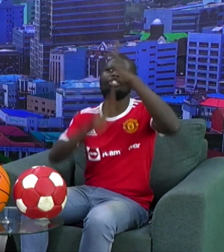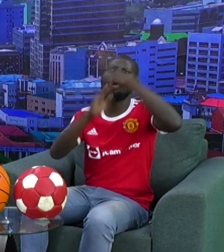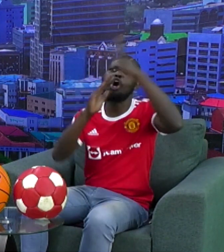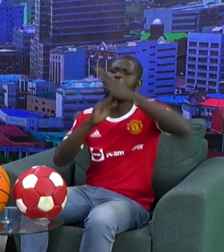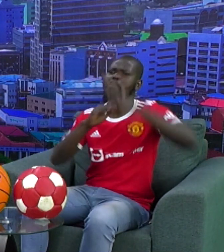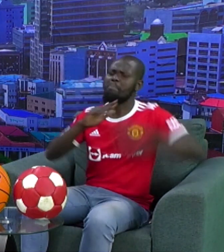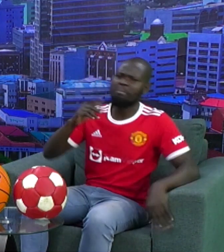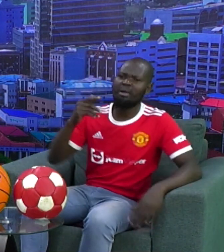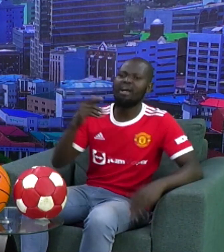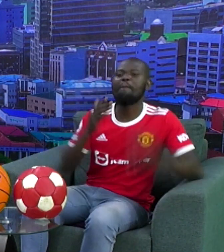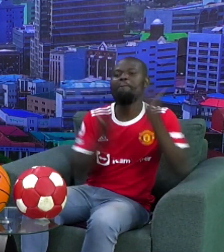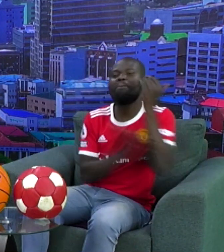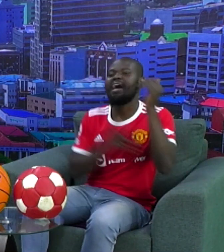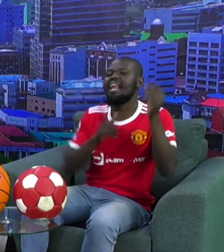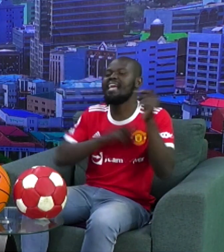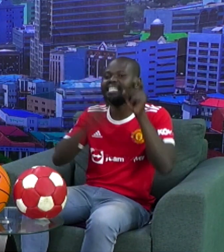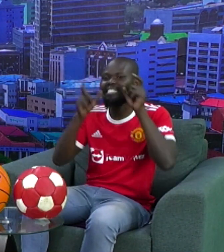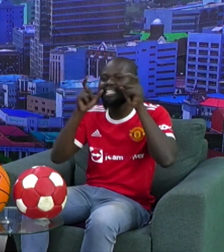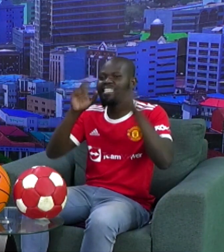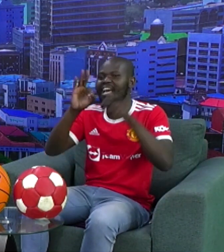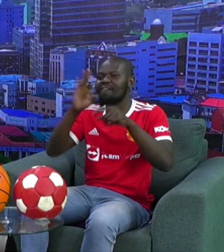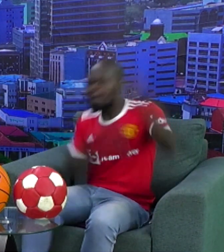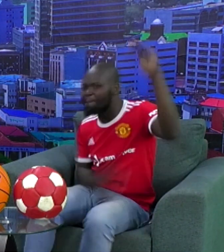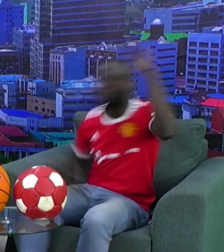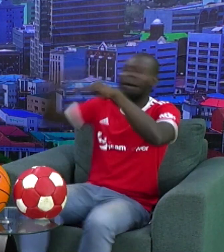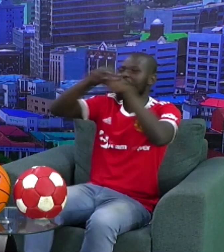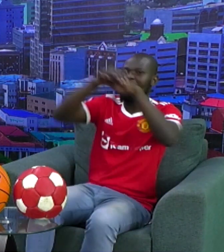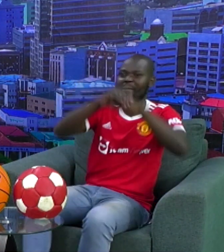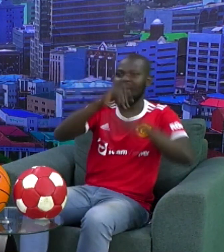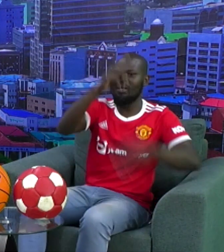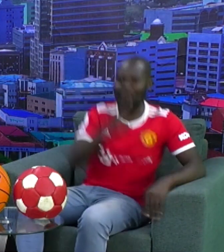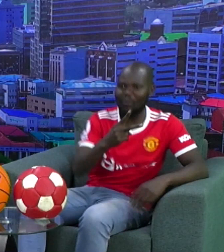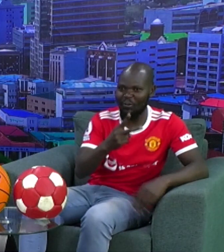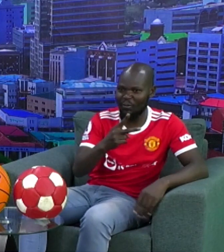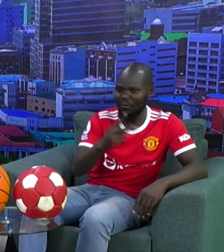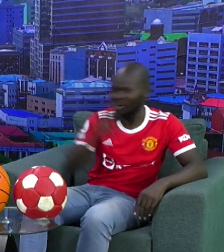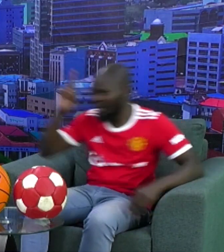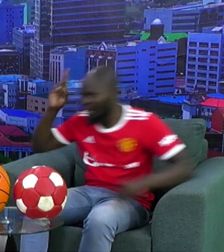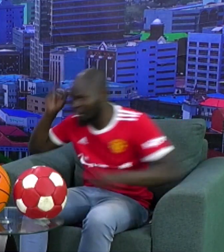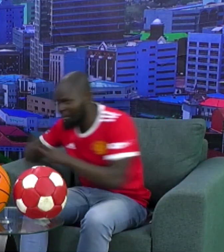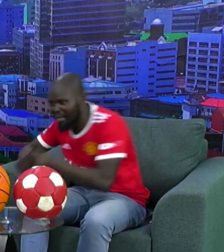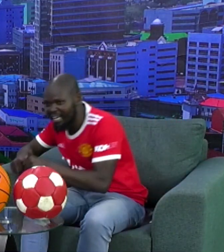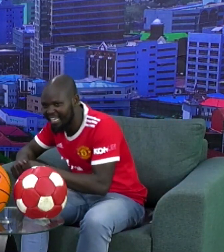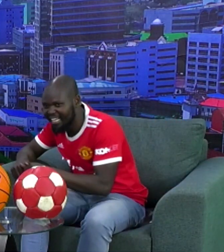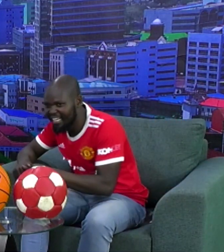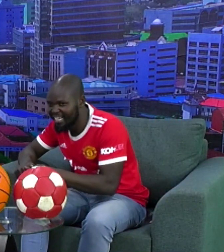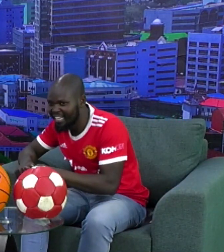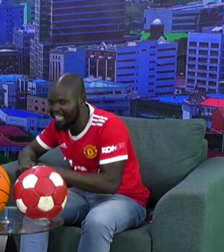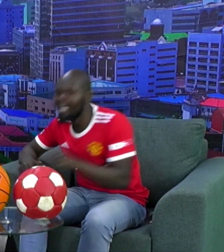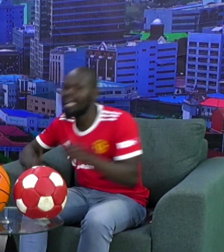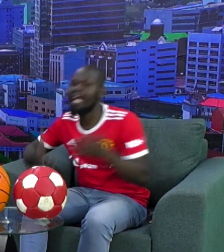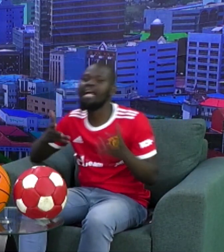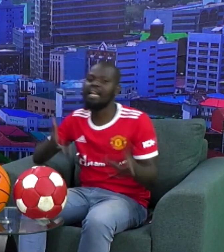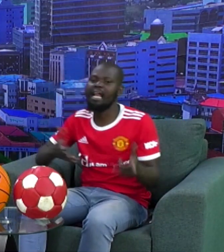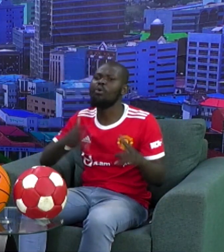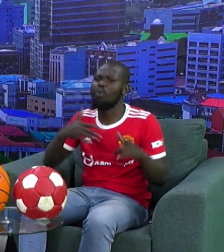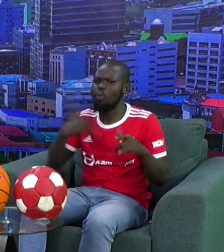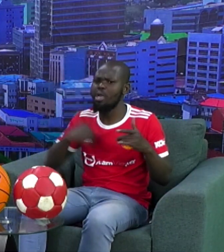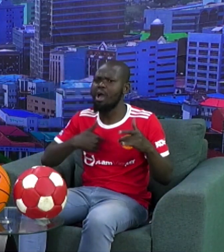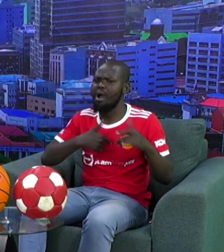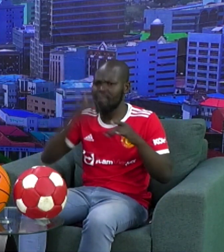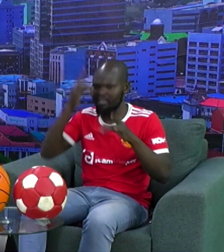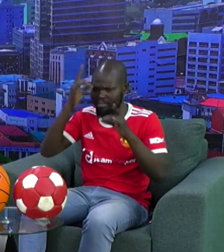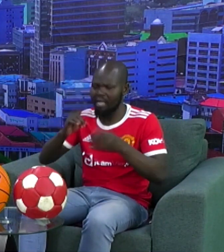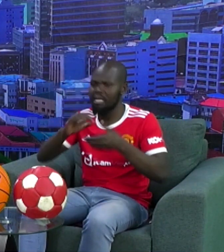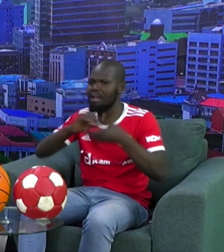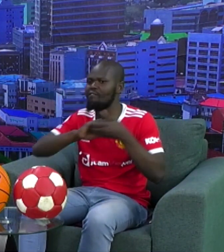Kariobangi Sharks is in top, but if bad luck, Tusker FC will come and take its